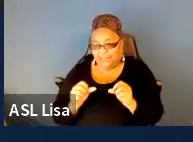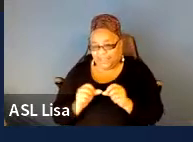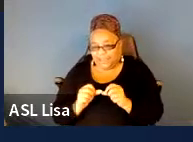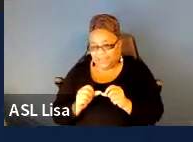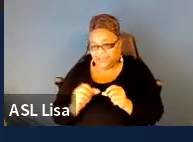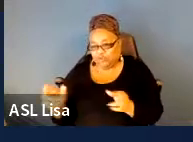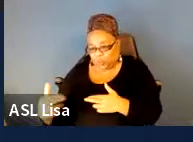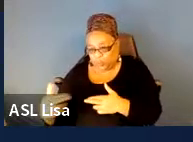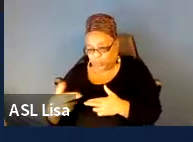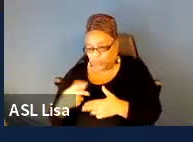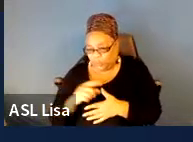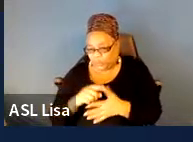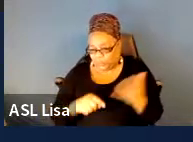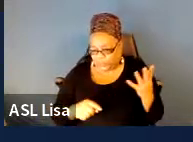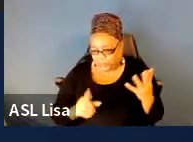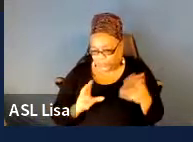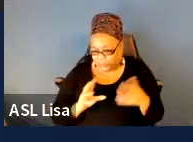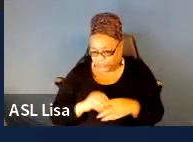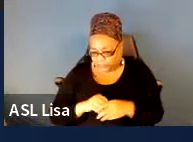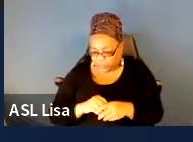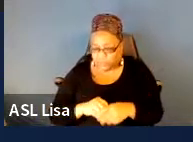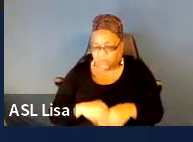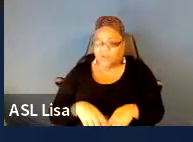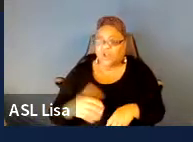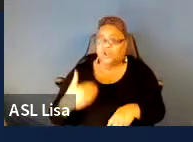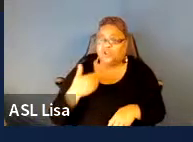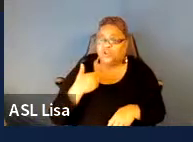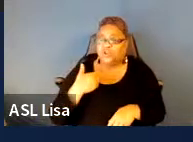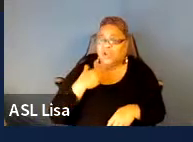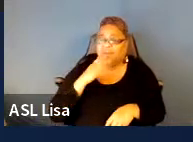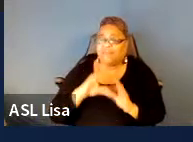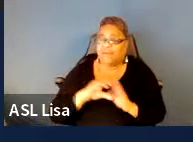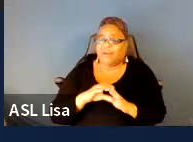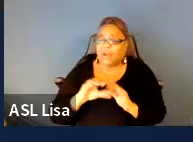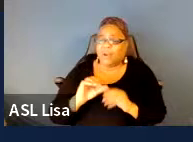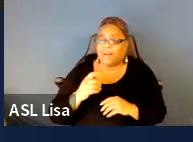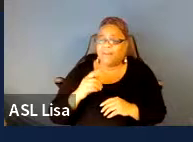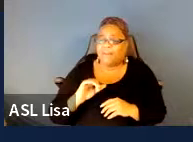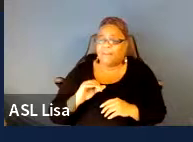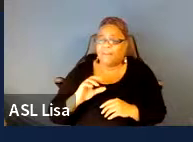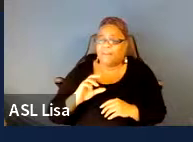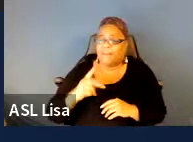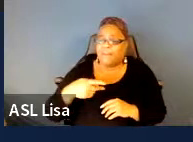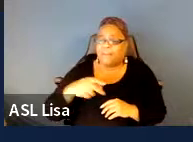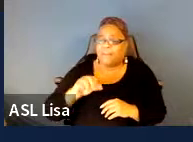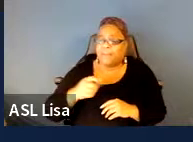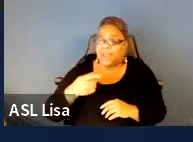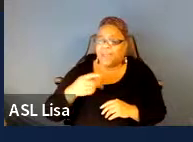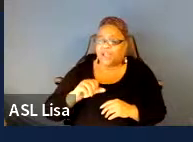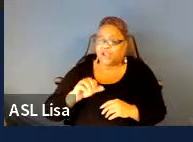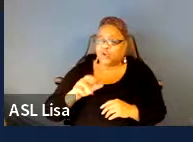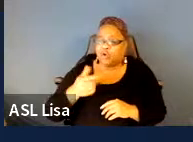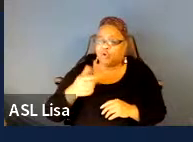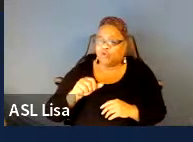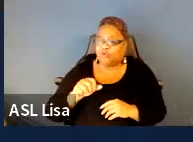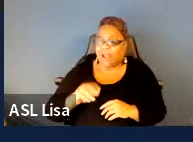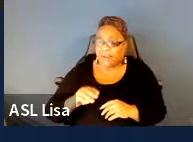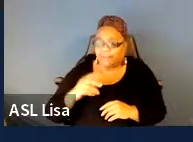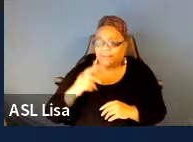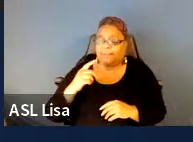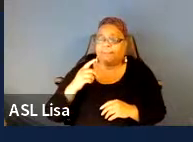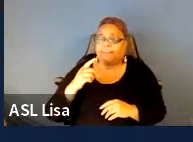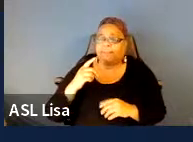actually. Do you have pictogram recommendations for adult changing tables,